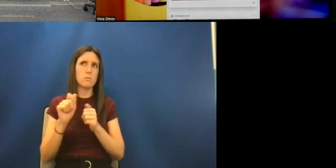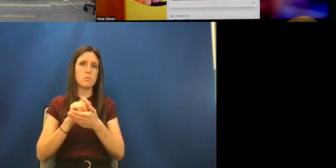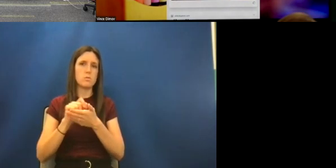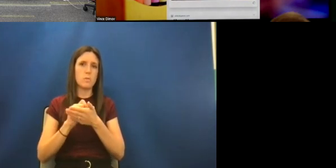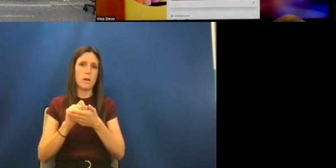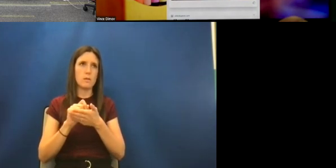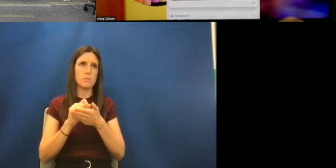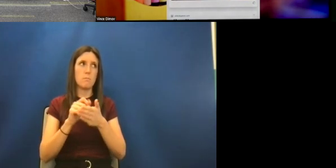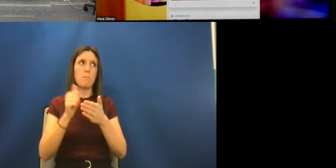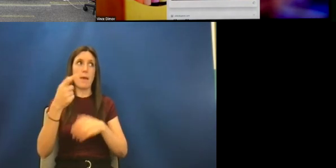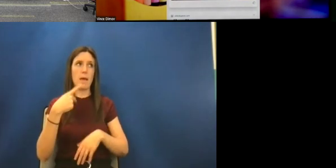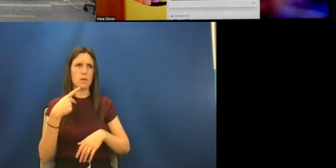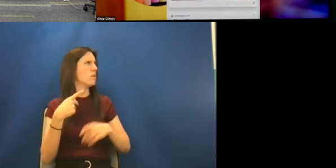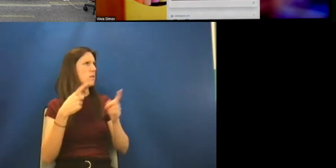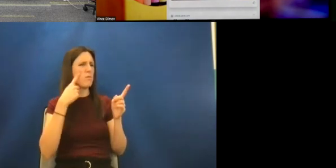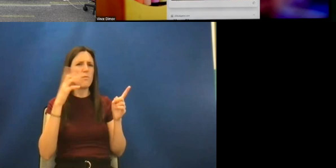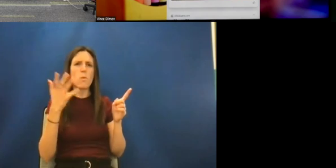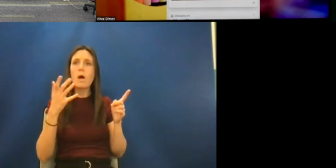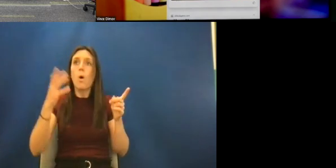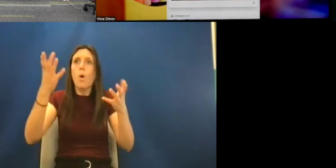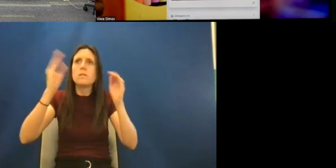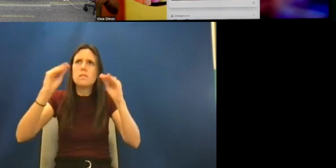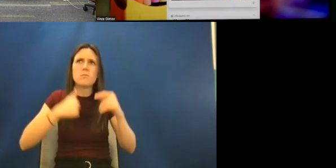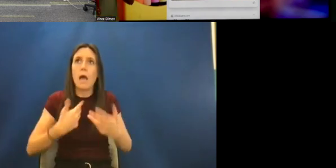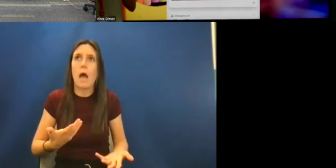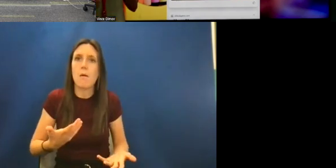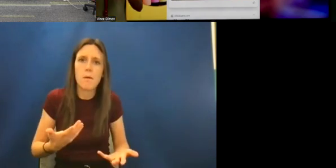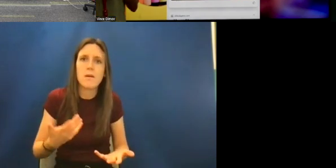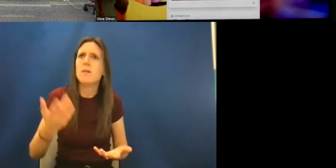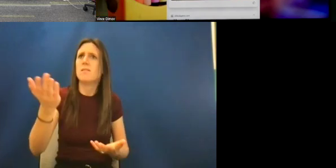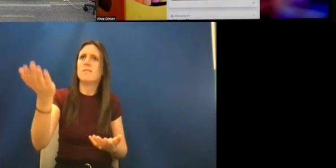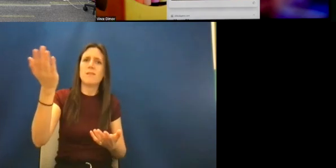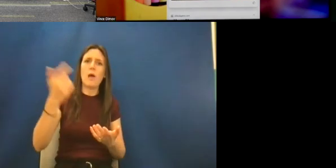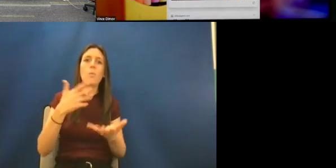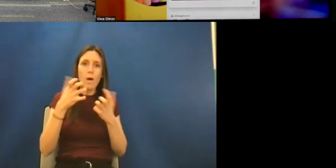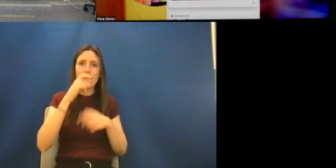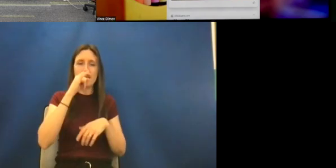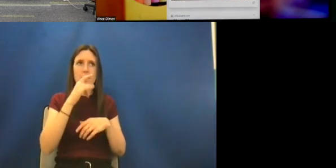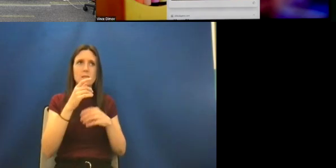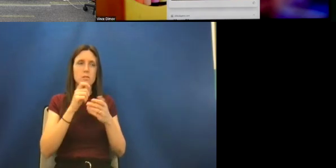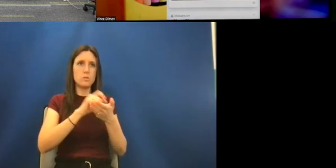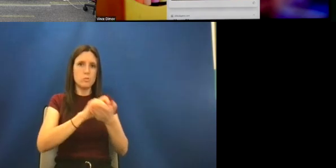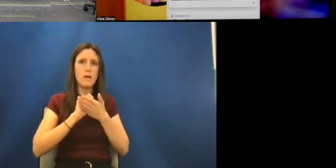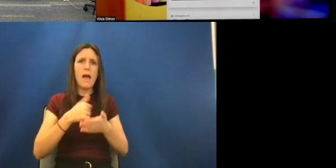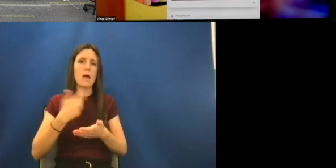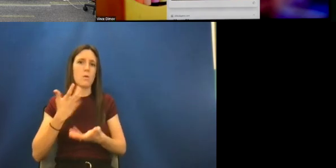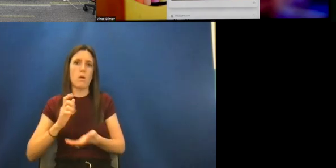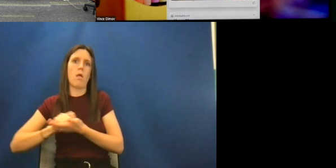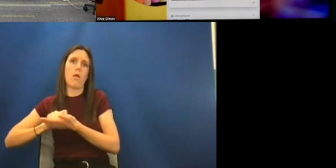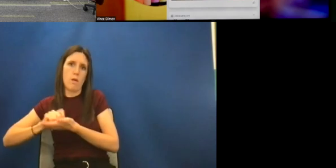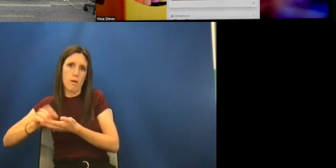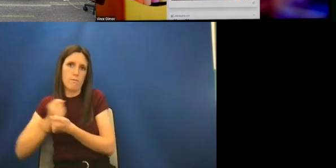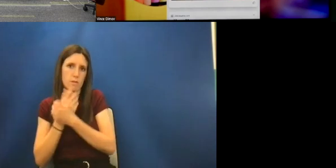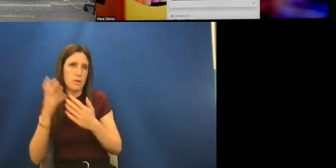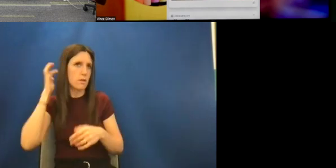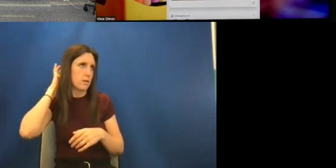you. for what? Ooh, teach me this. No, I really want them to be able to write back, because I hate always doing the writing. I know they can click on,